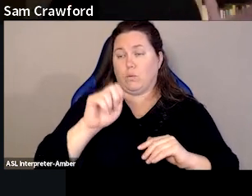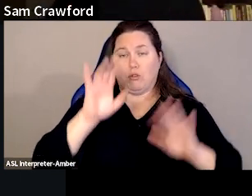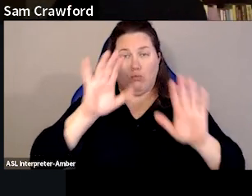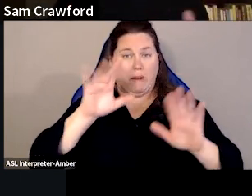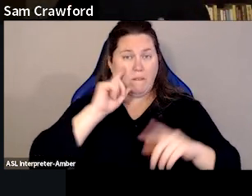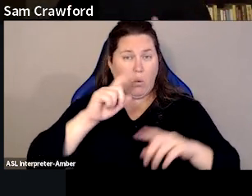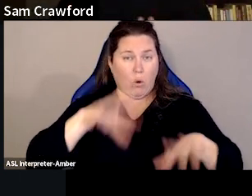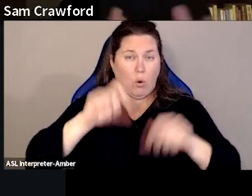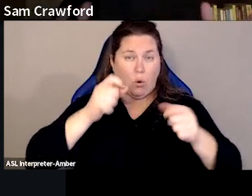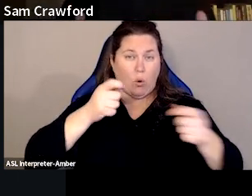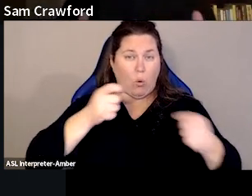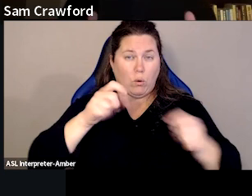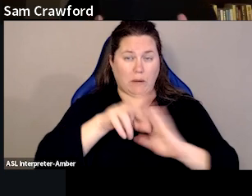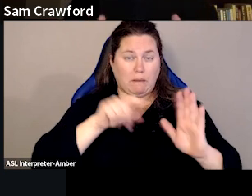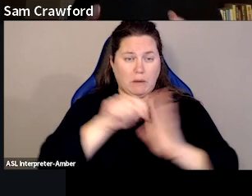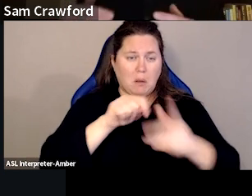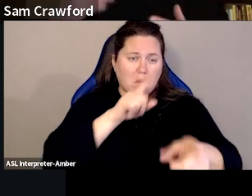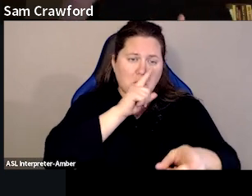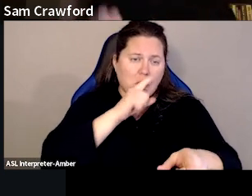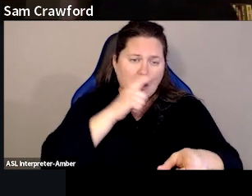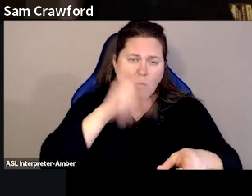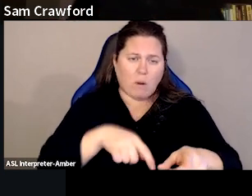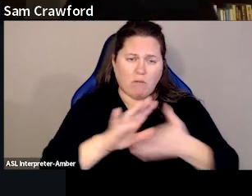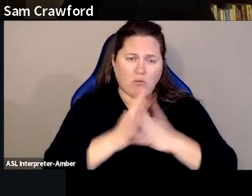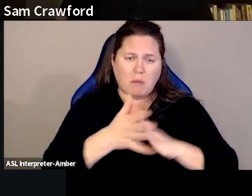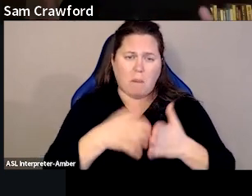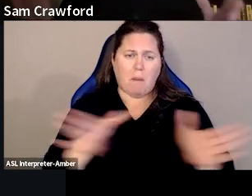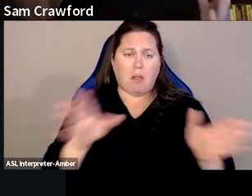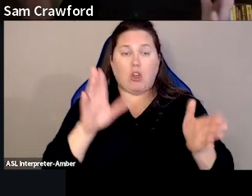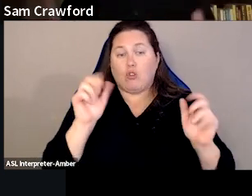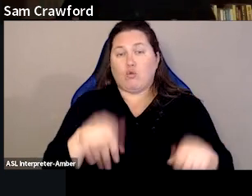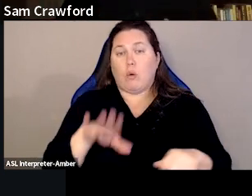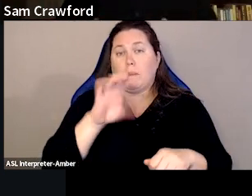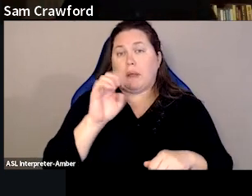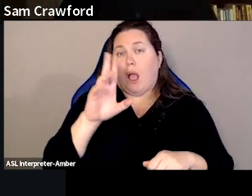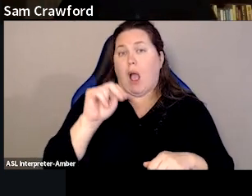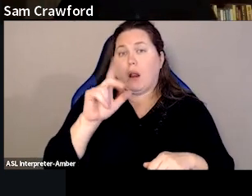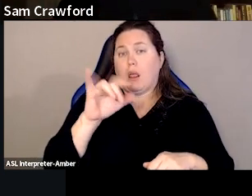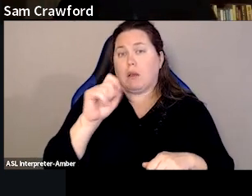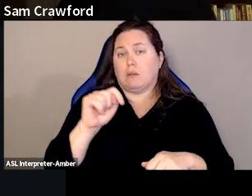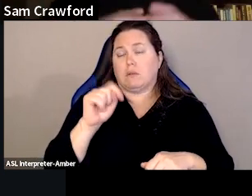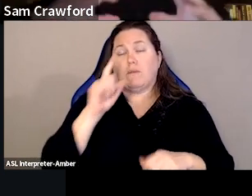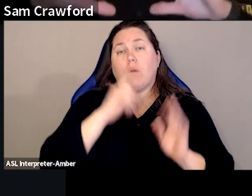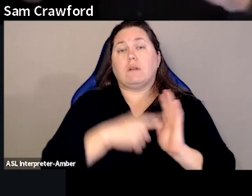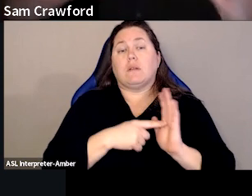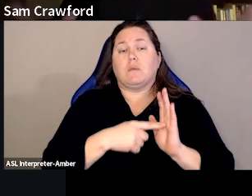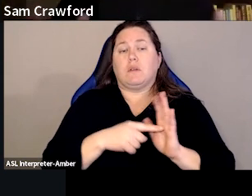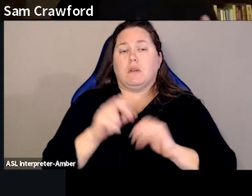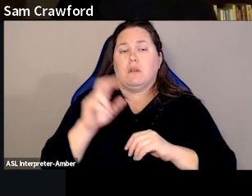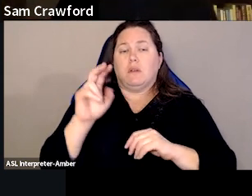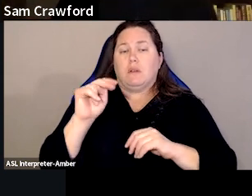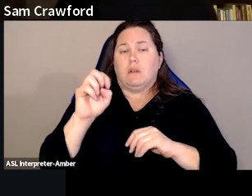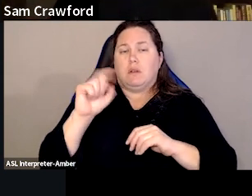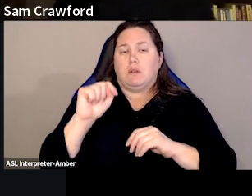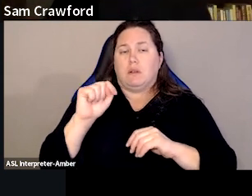even have to make these public. They can be unlisted. So as an example, on the network's website, we wanted a